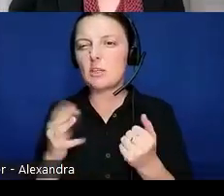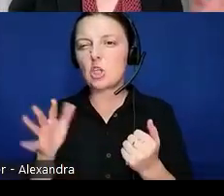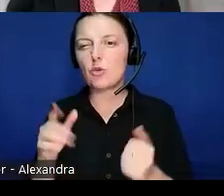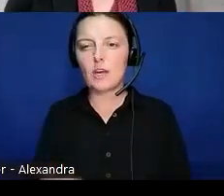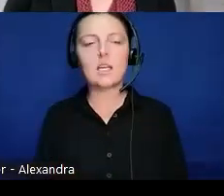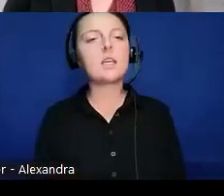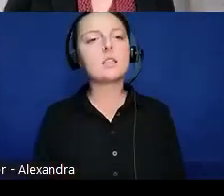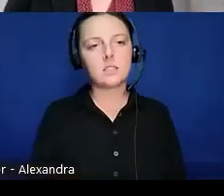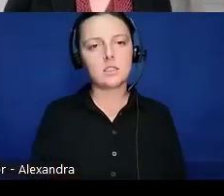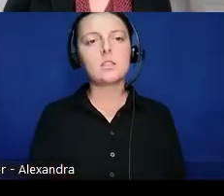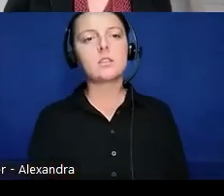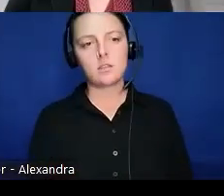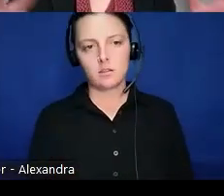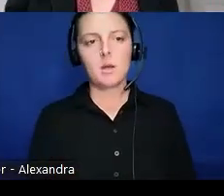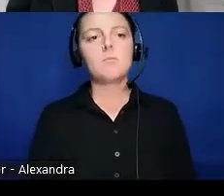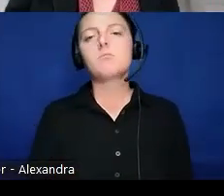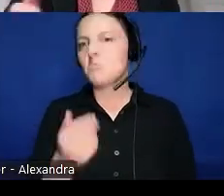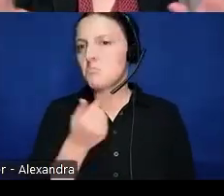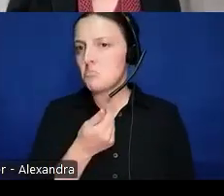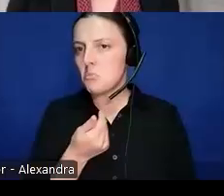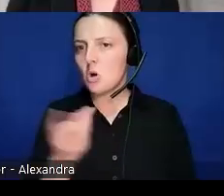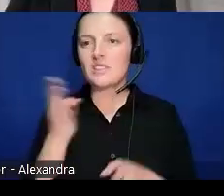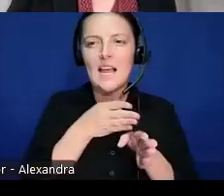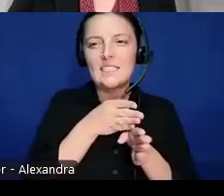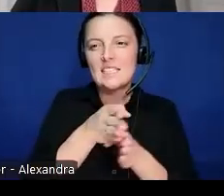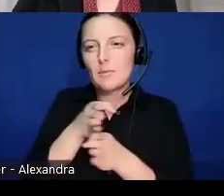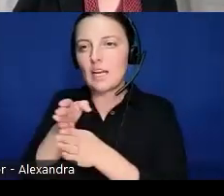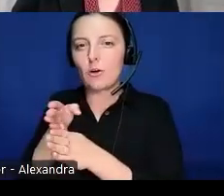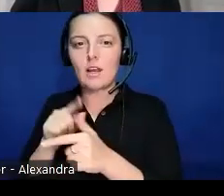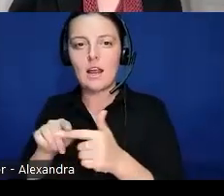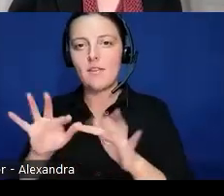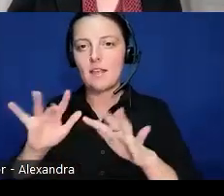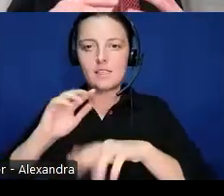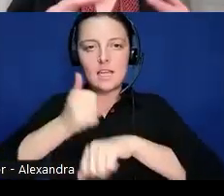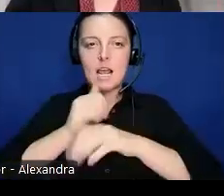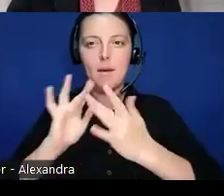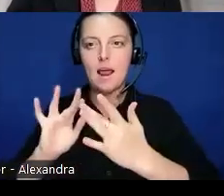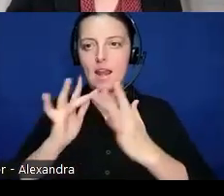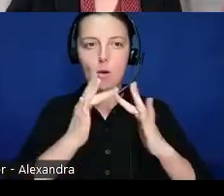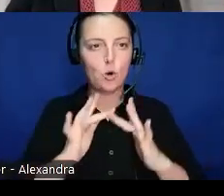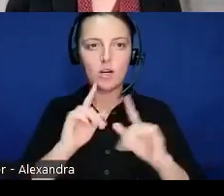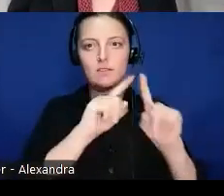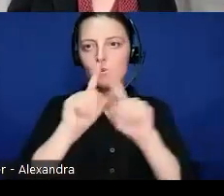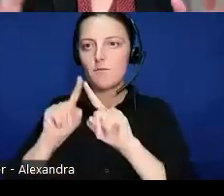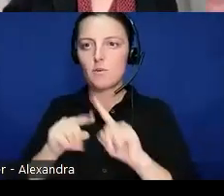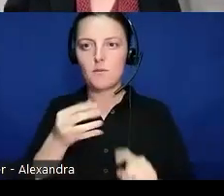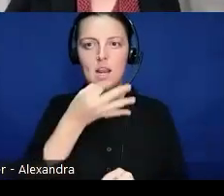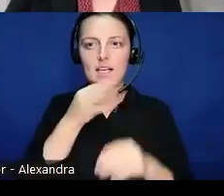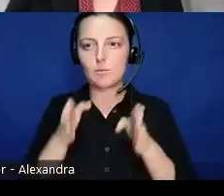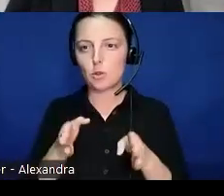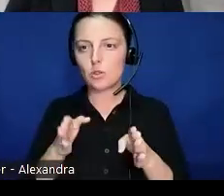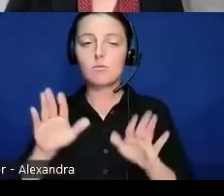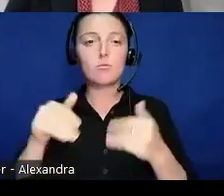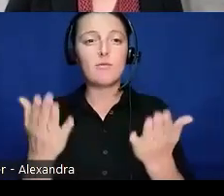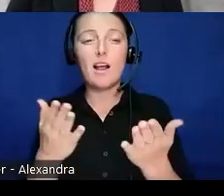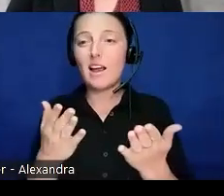but multidisciplinary, and certainly rely on that network of people I mentioned earlier to make sure we're providing services and have a big enough reach with